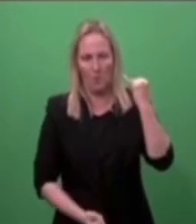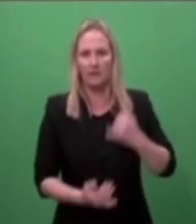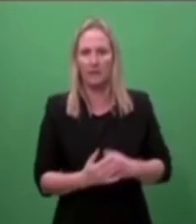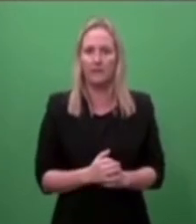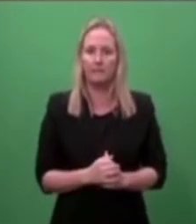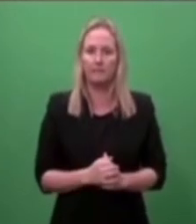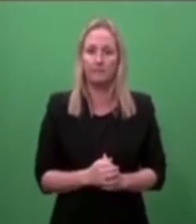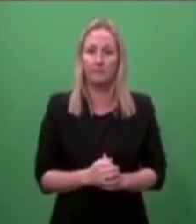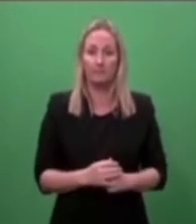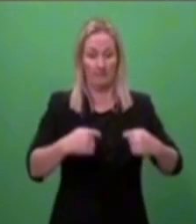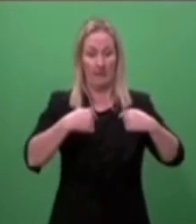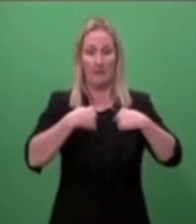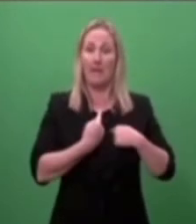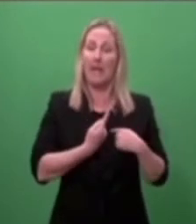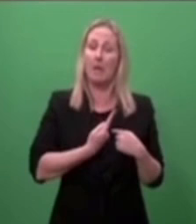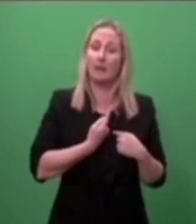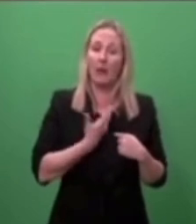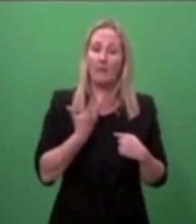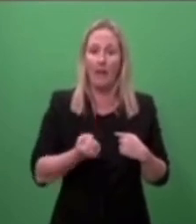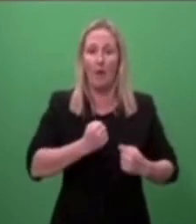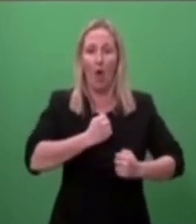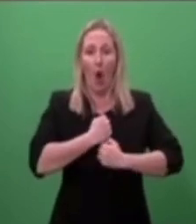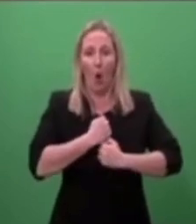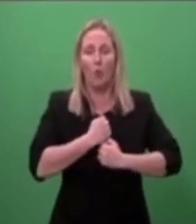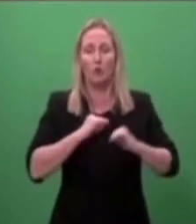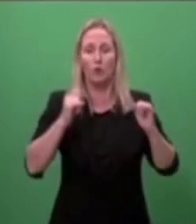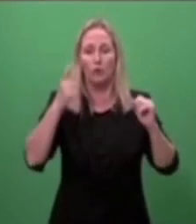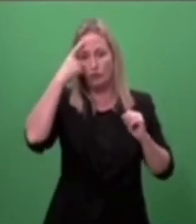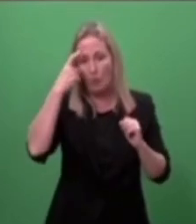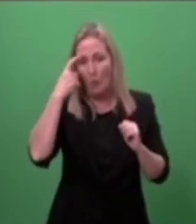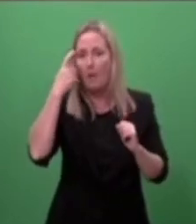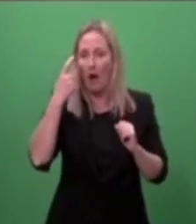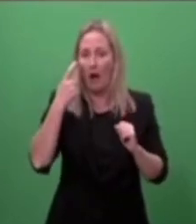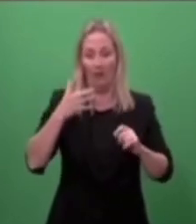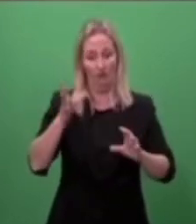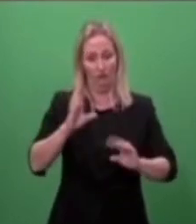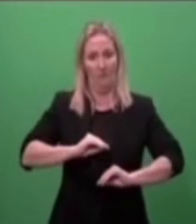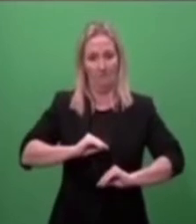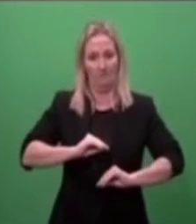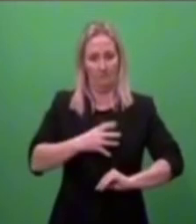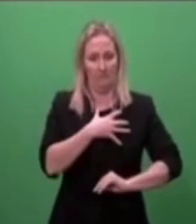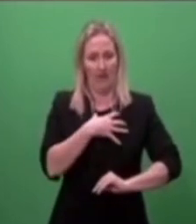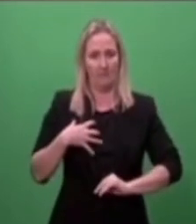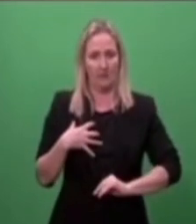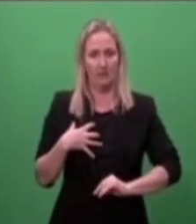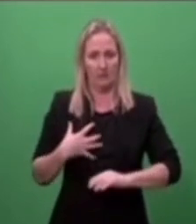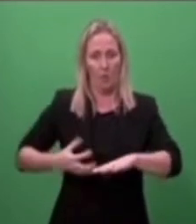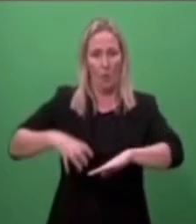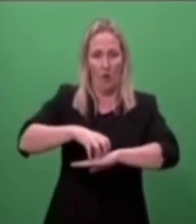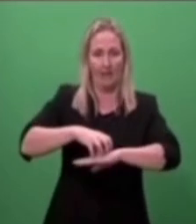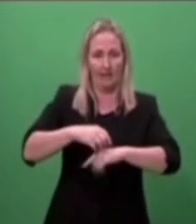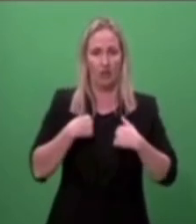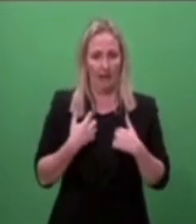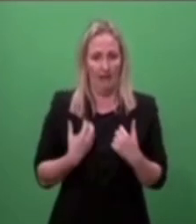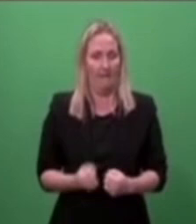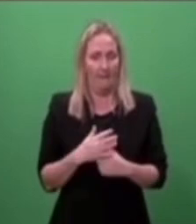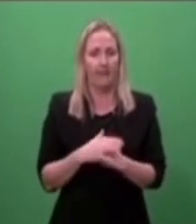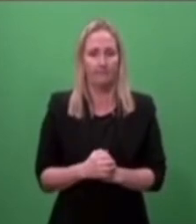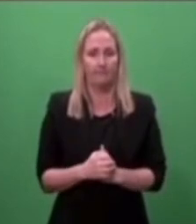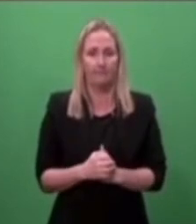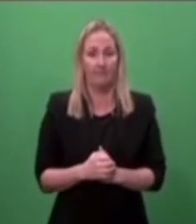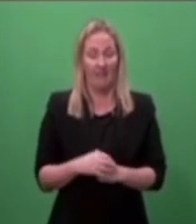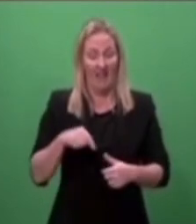own personal trauma related to dealing with state care, and this report affects